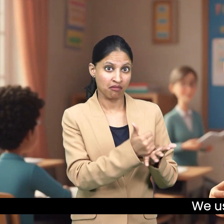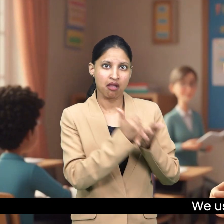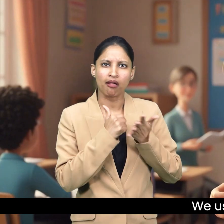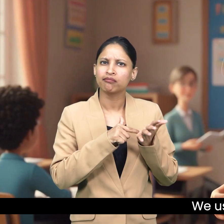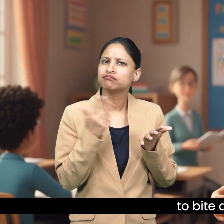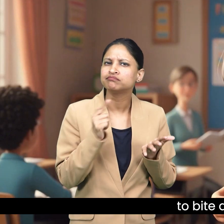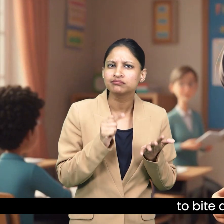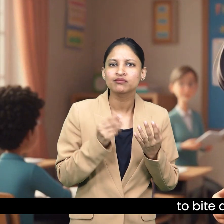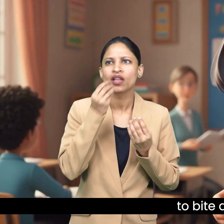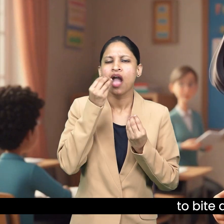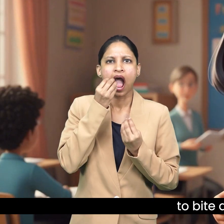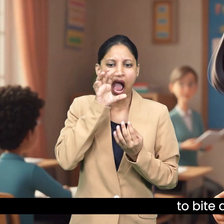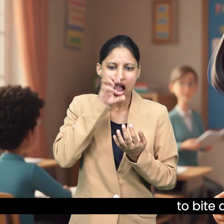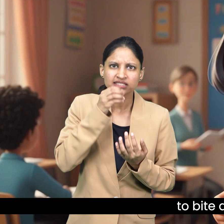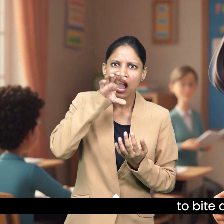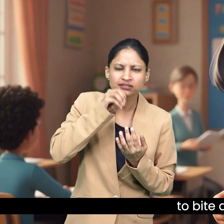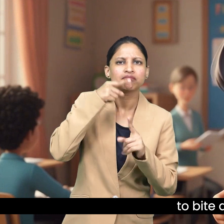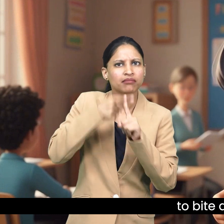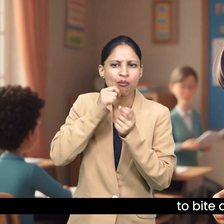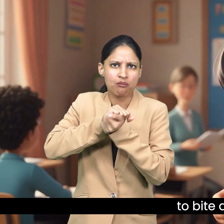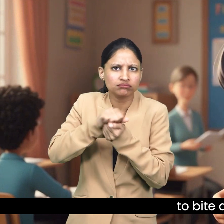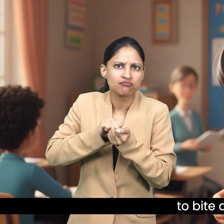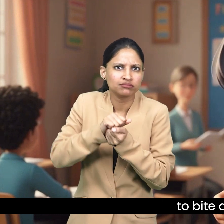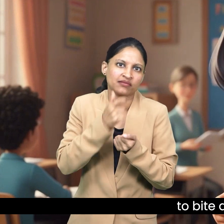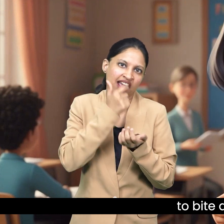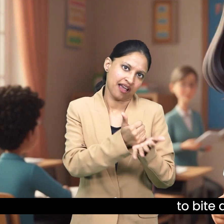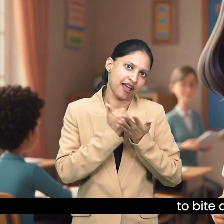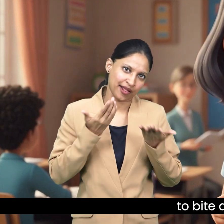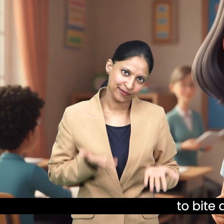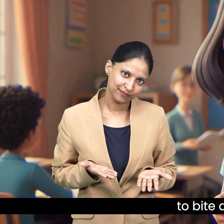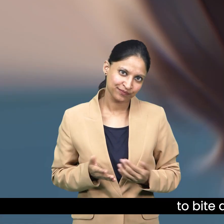We use our teeth to bite and chew food.